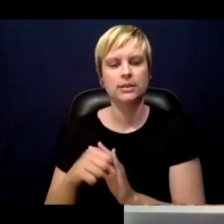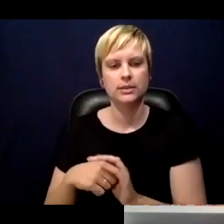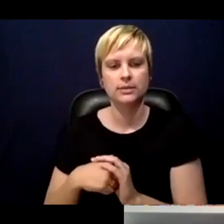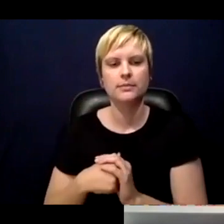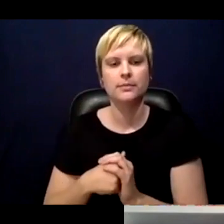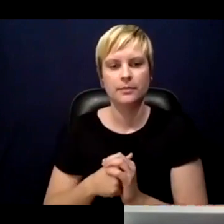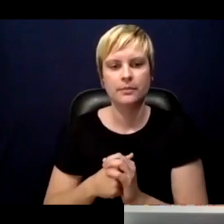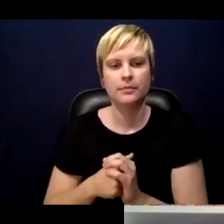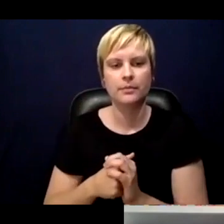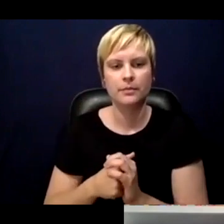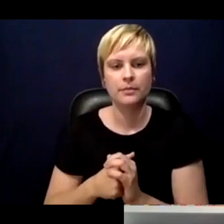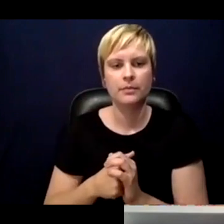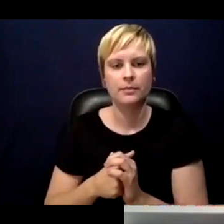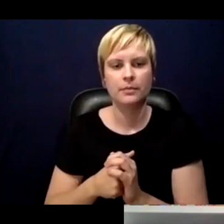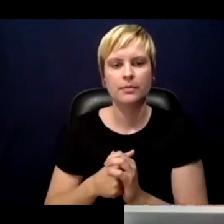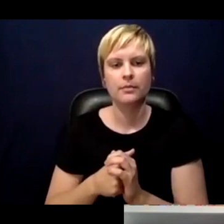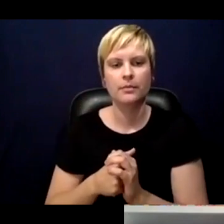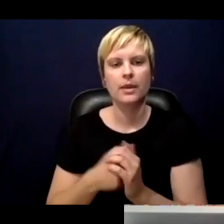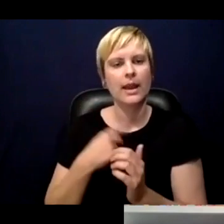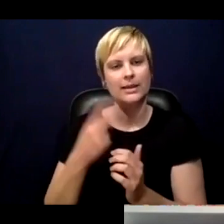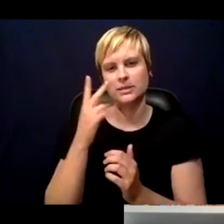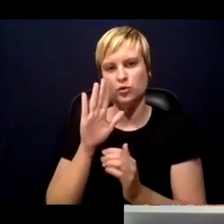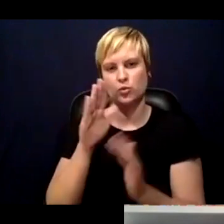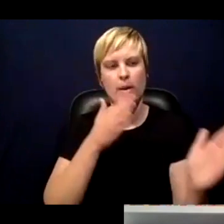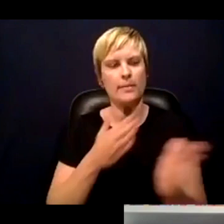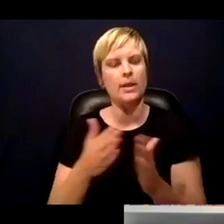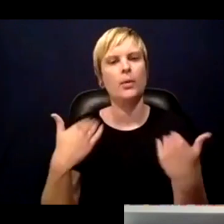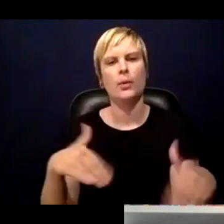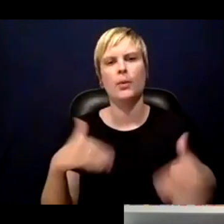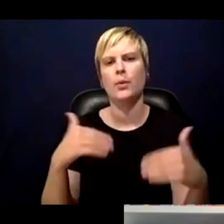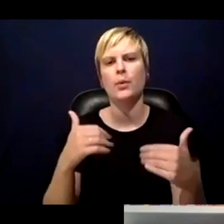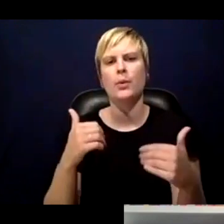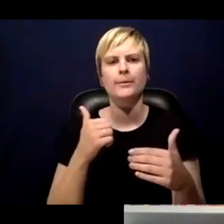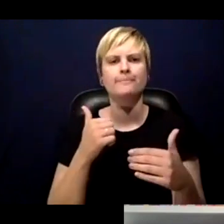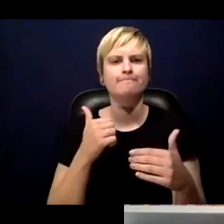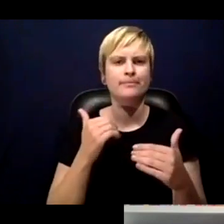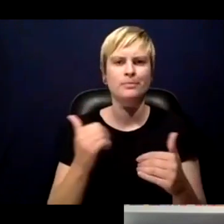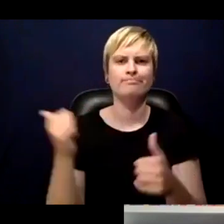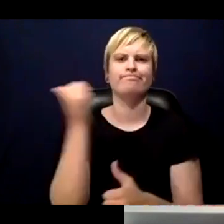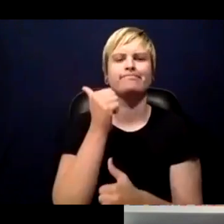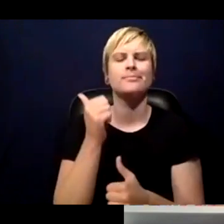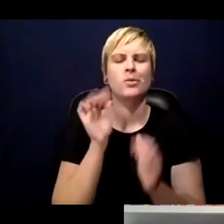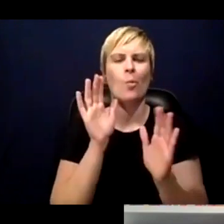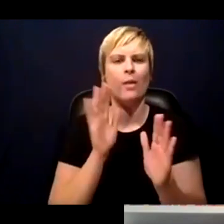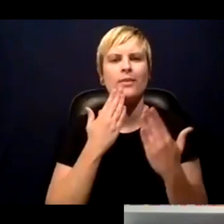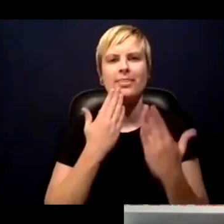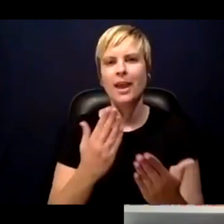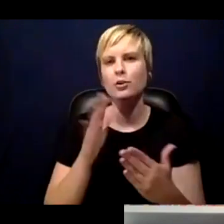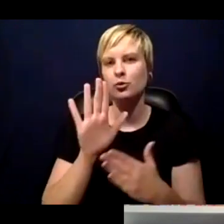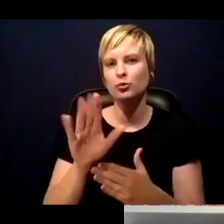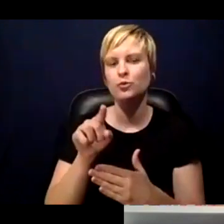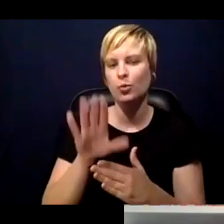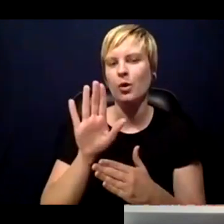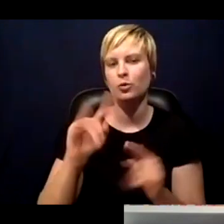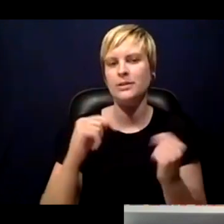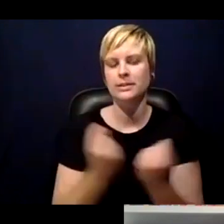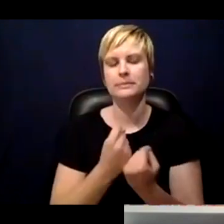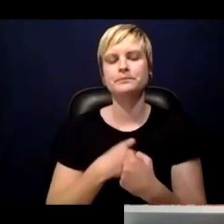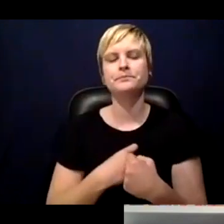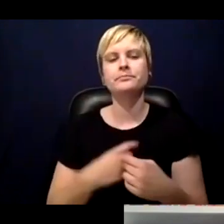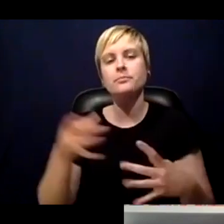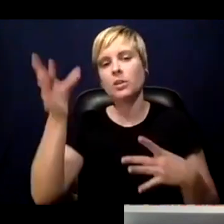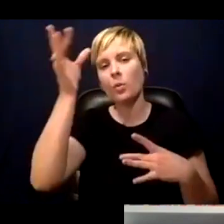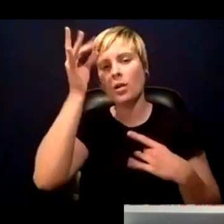been so super and great. Thanks to you and your team for doing that. So contact tracing, for those